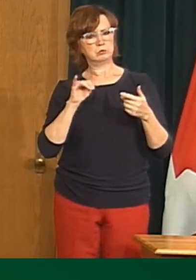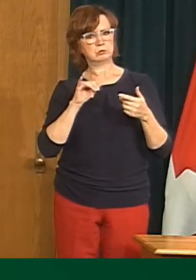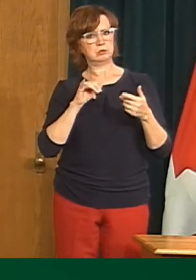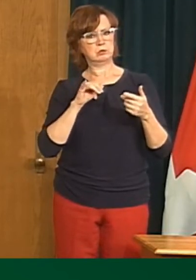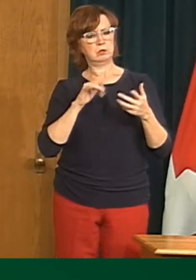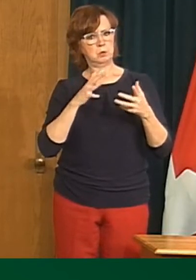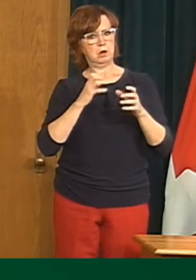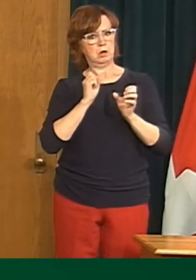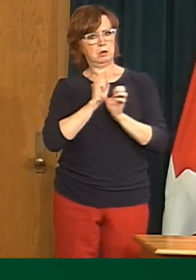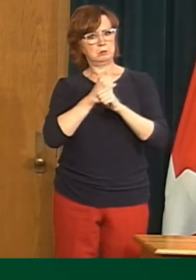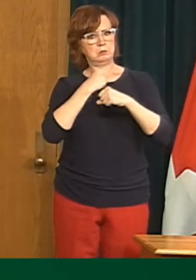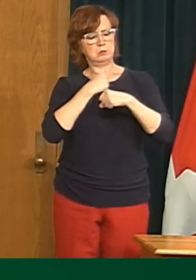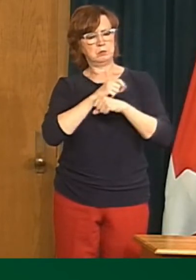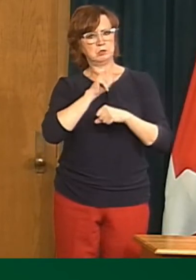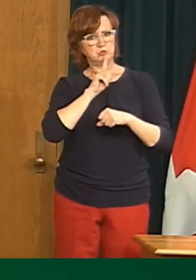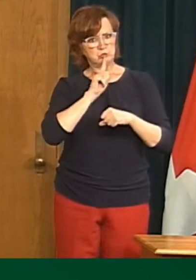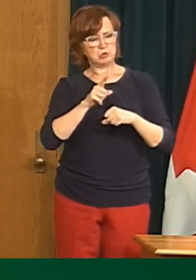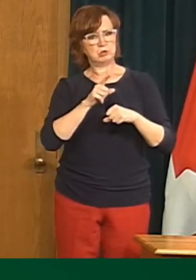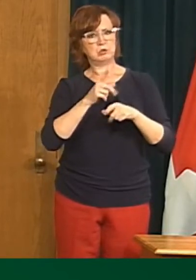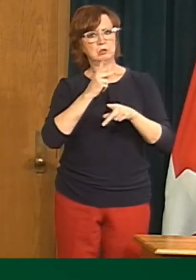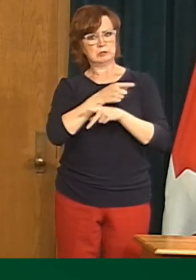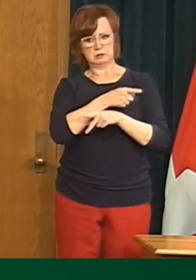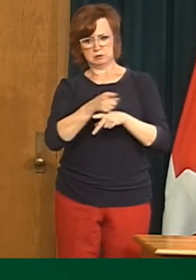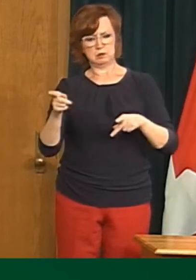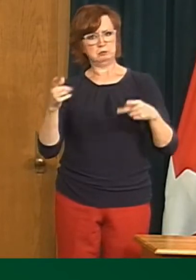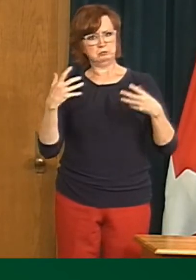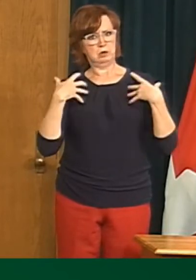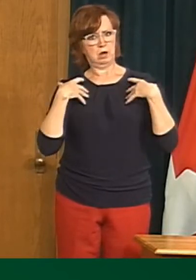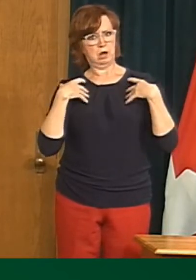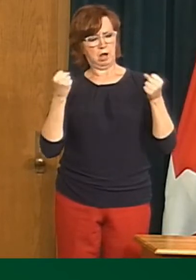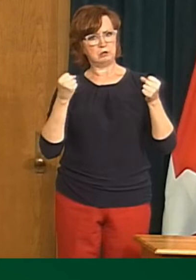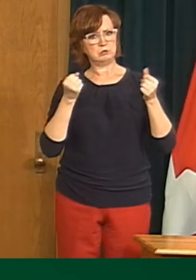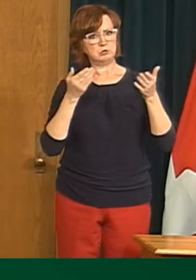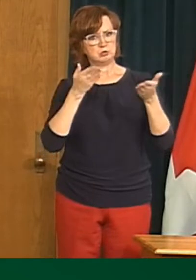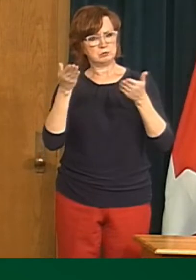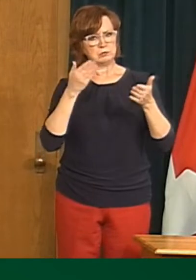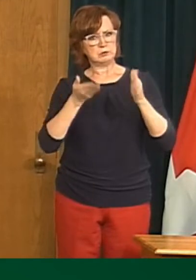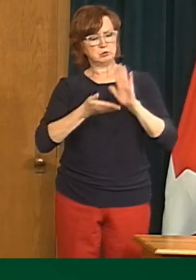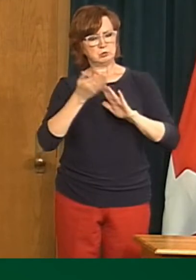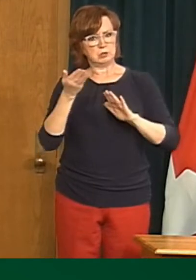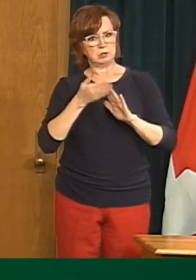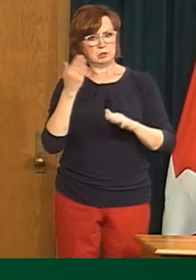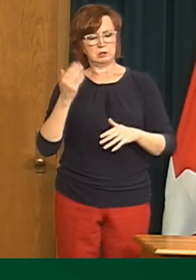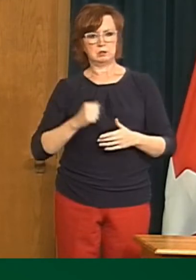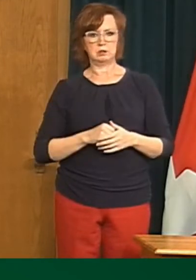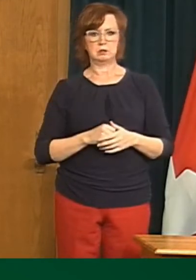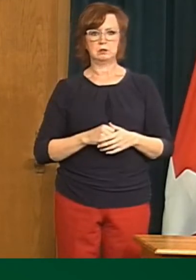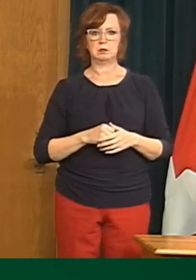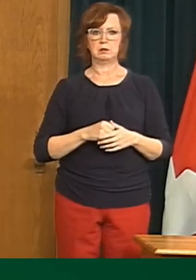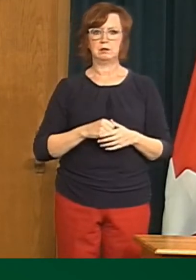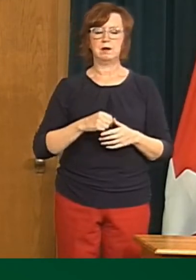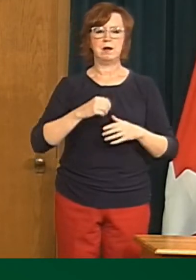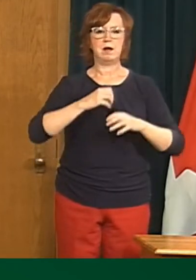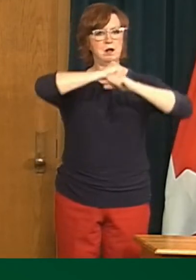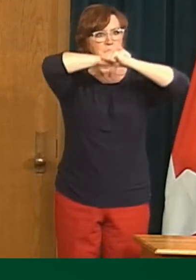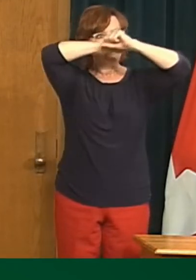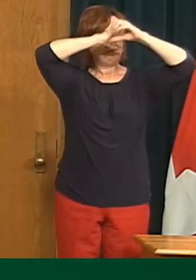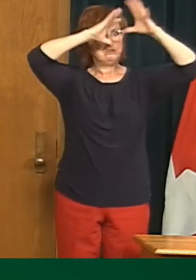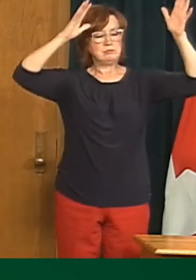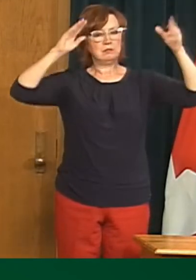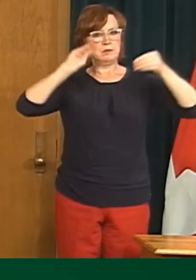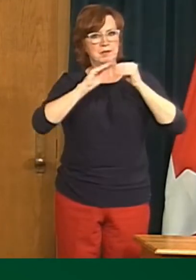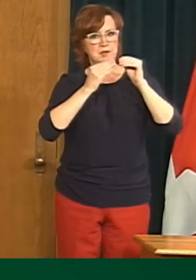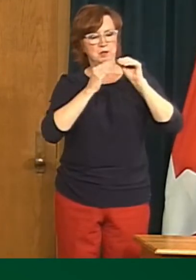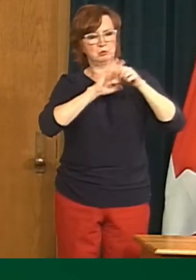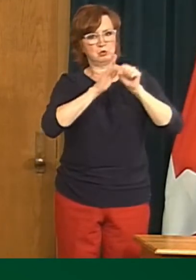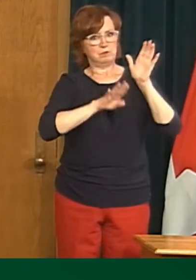healthcare services may be required should we have a larger outbreak than what we've experienced thus far. Ensuring that we